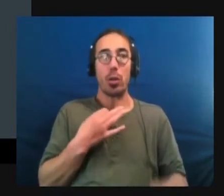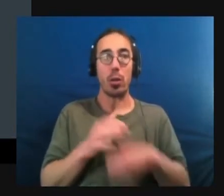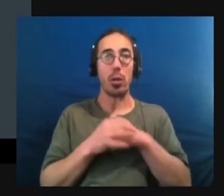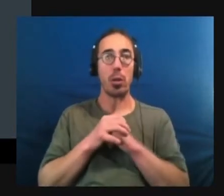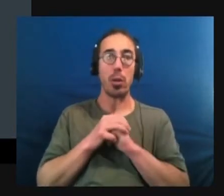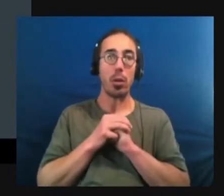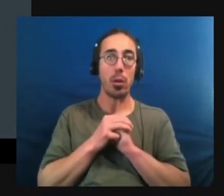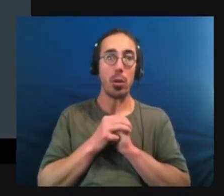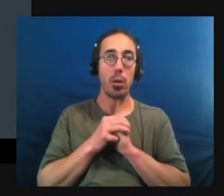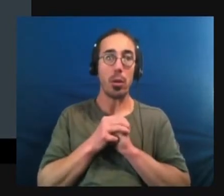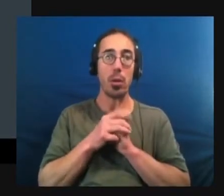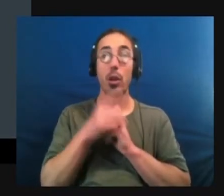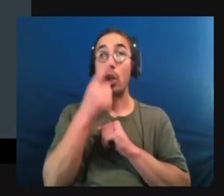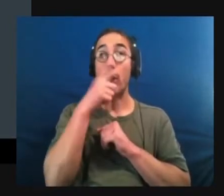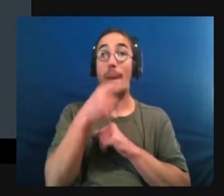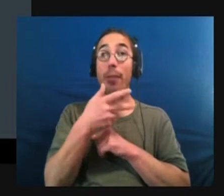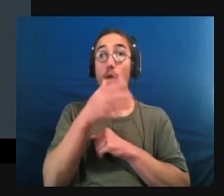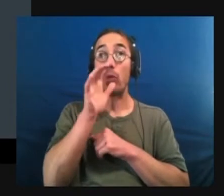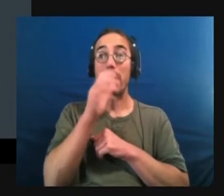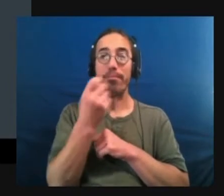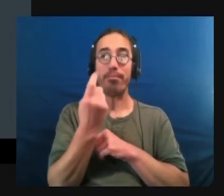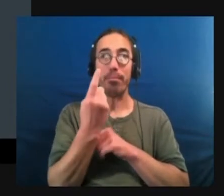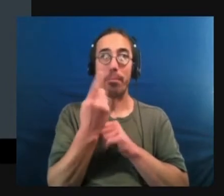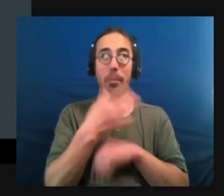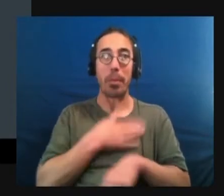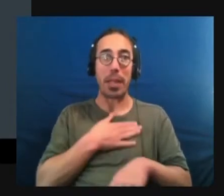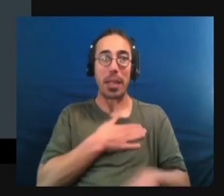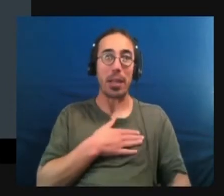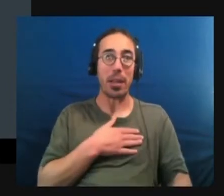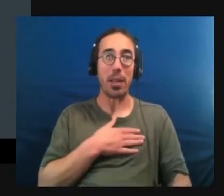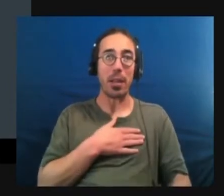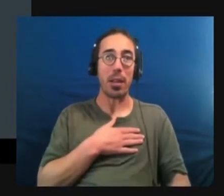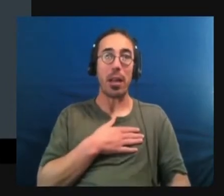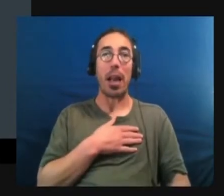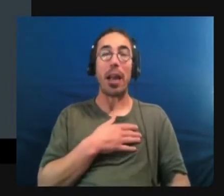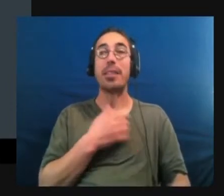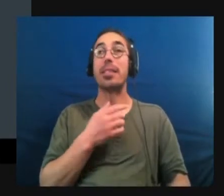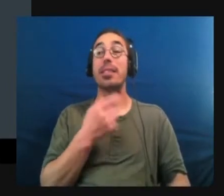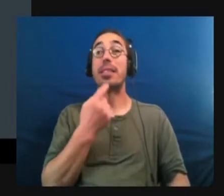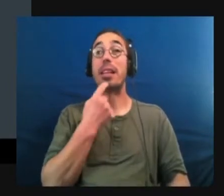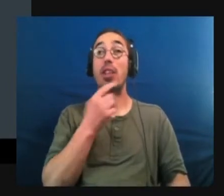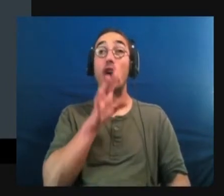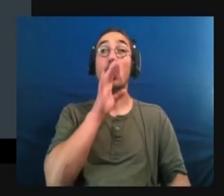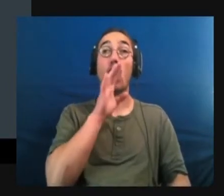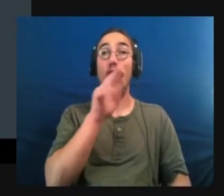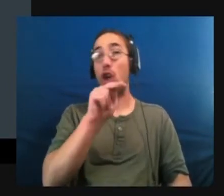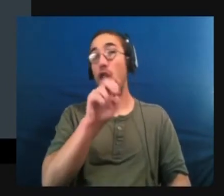short drink from my cup that says "Talk Nerdy" to me.